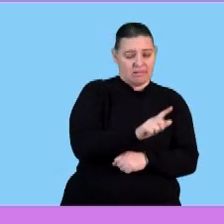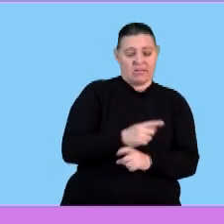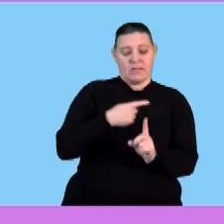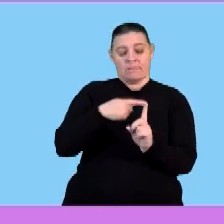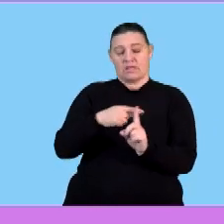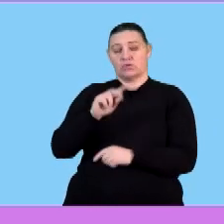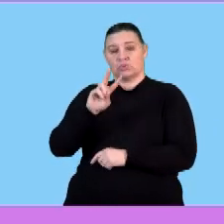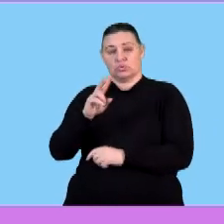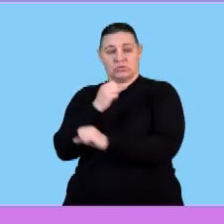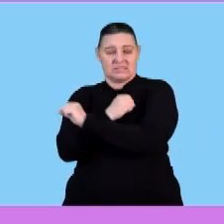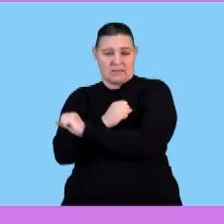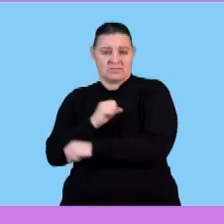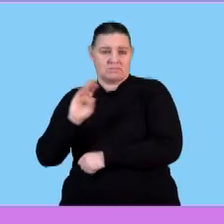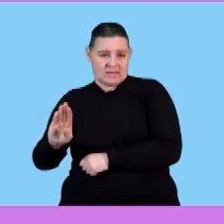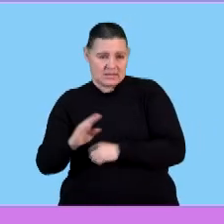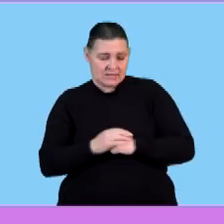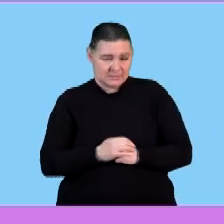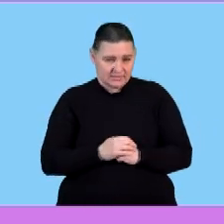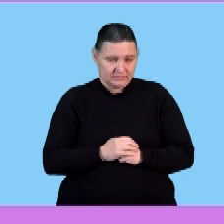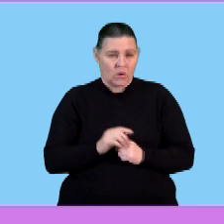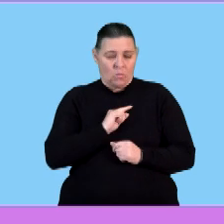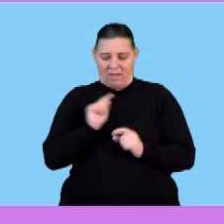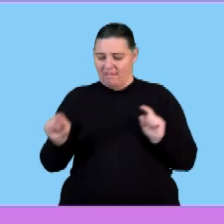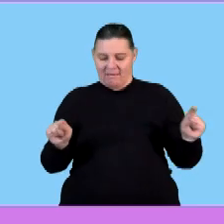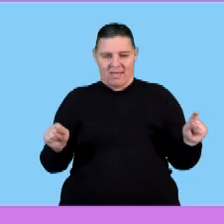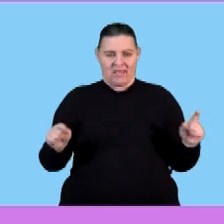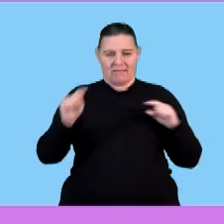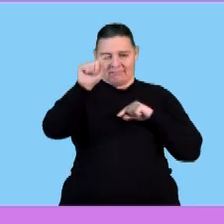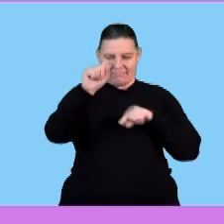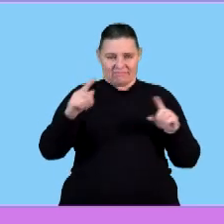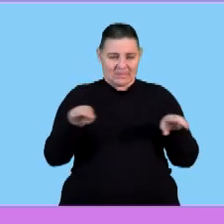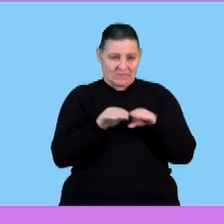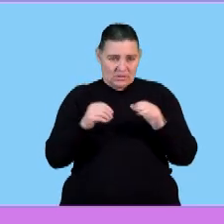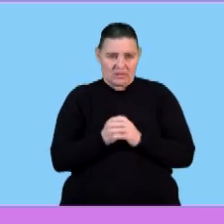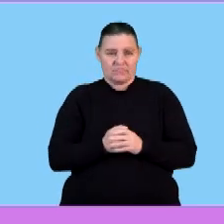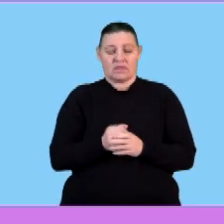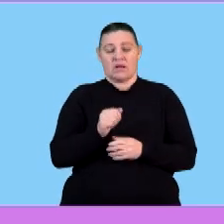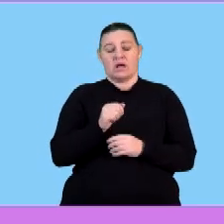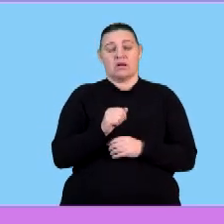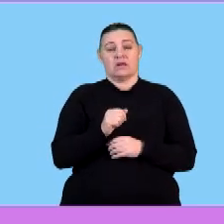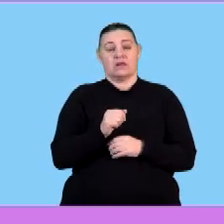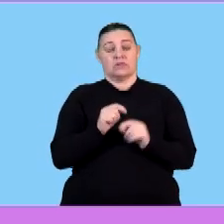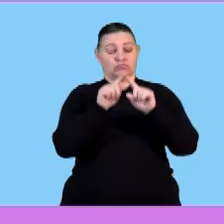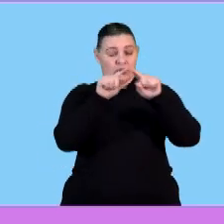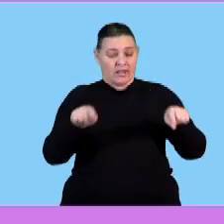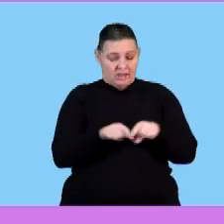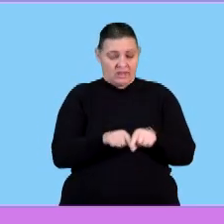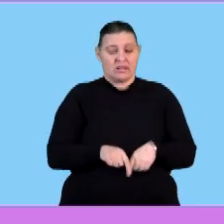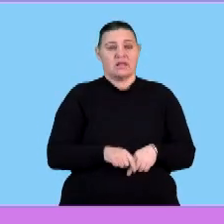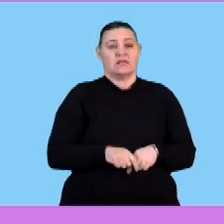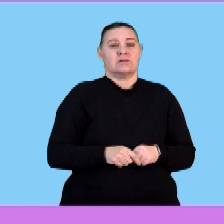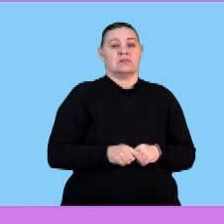length plus 2 times breadth, because the opposite sides are equal. The triangle has 3 sides, so we add